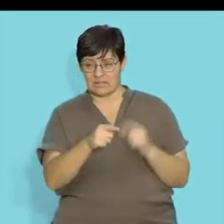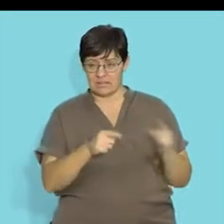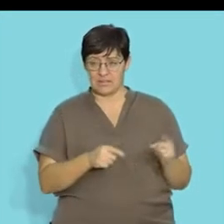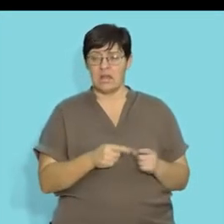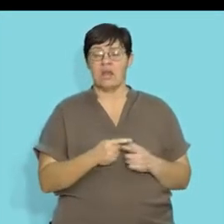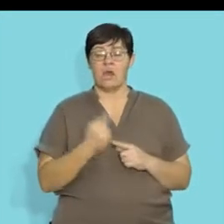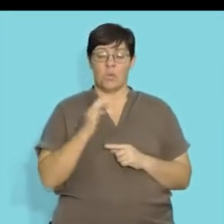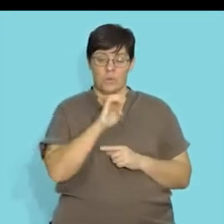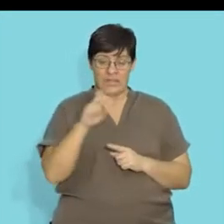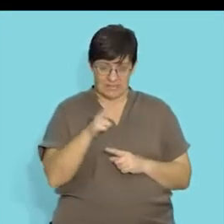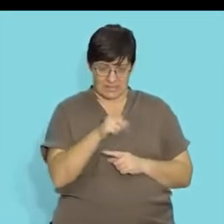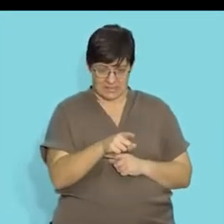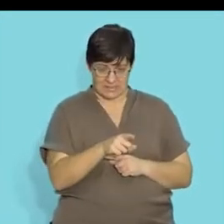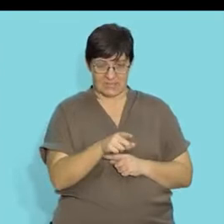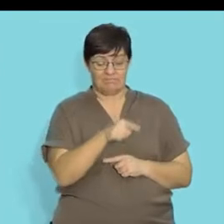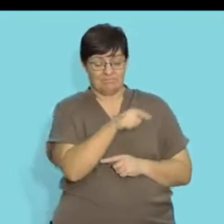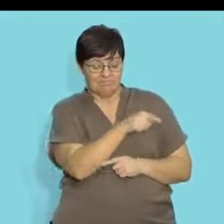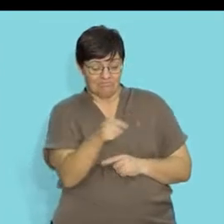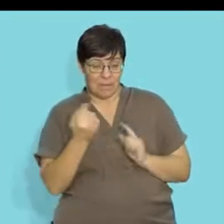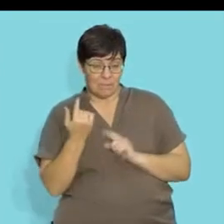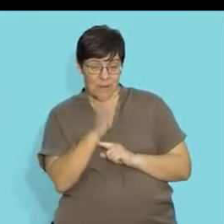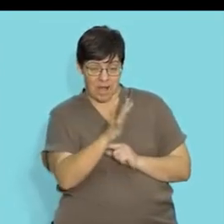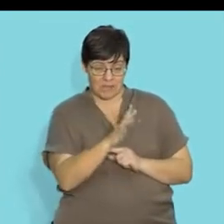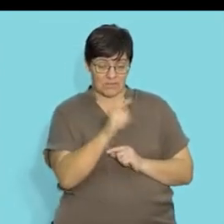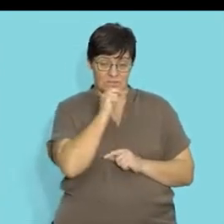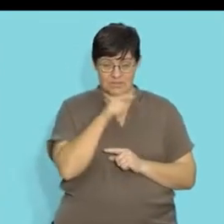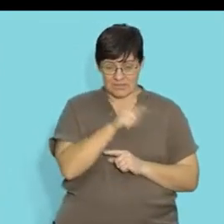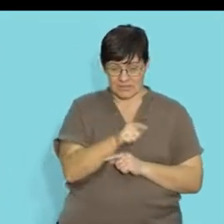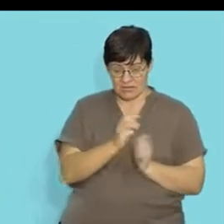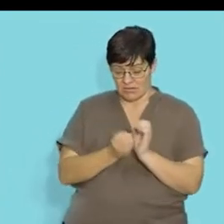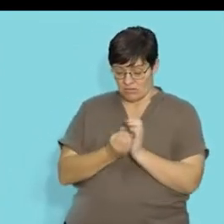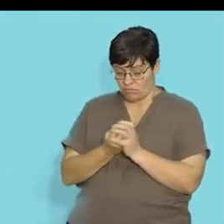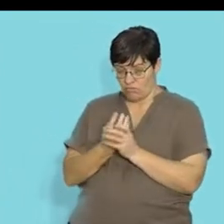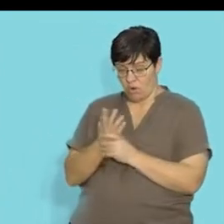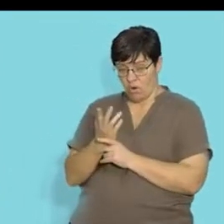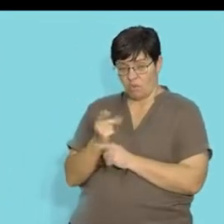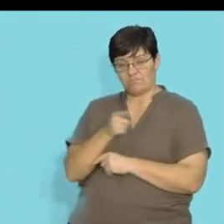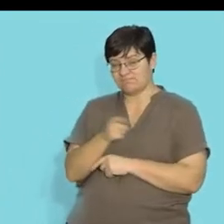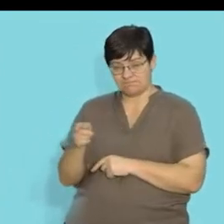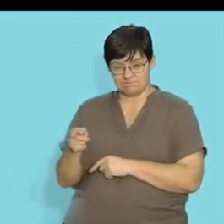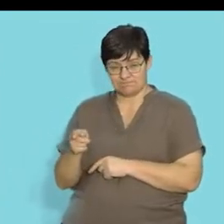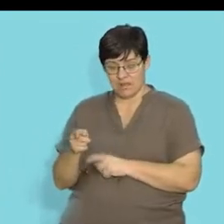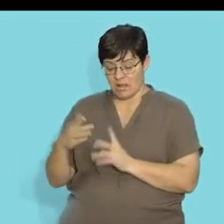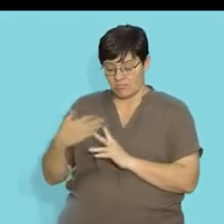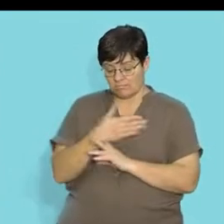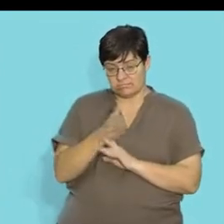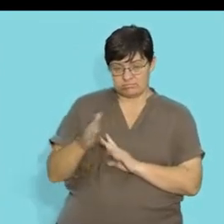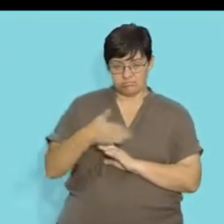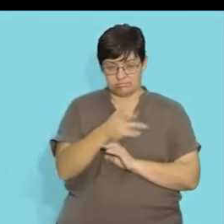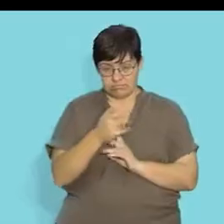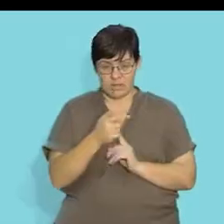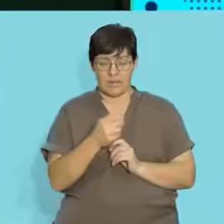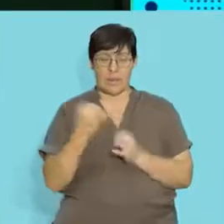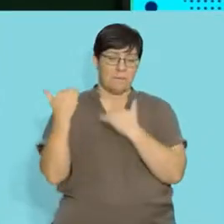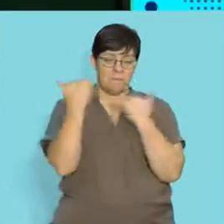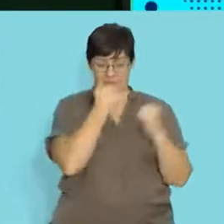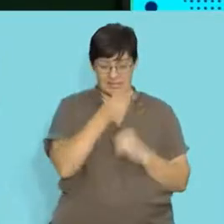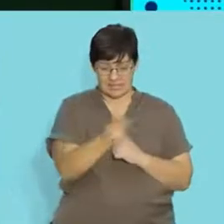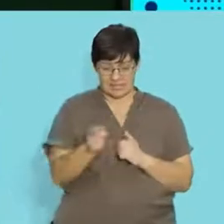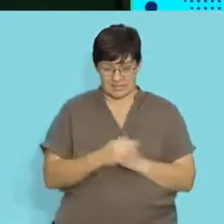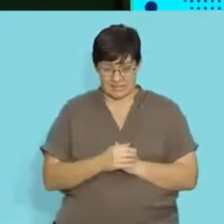broadleaf dicotyledonous weeds. And so these plants that grow are often dicot plants that grow between